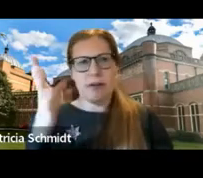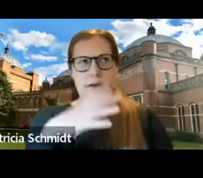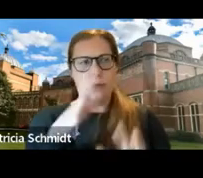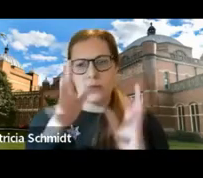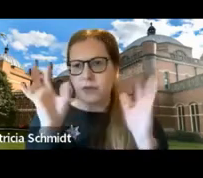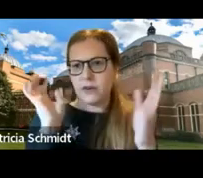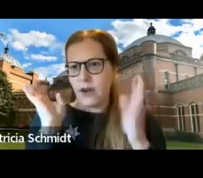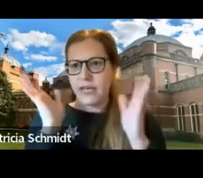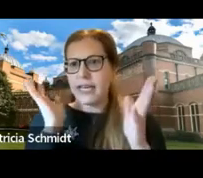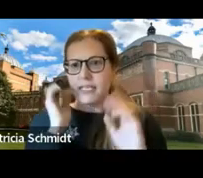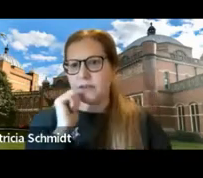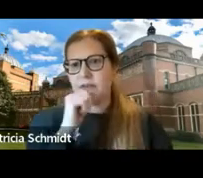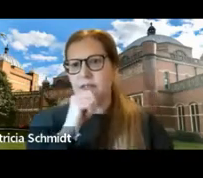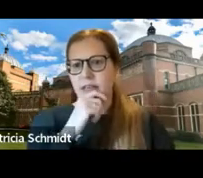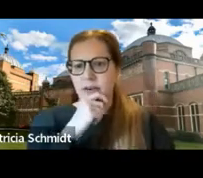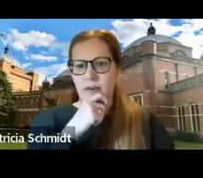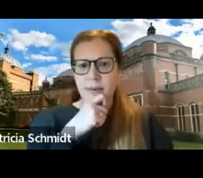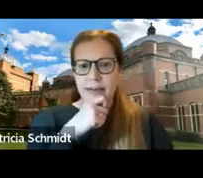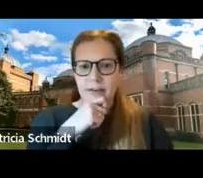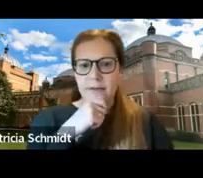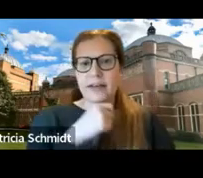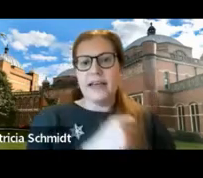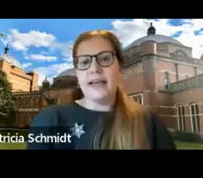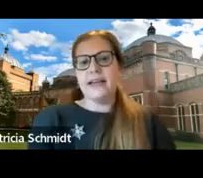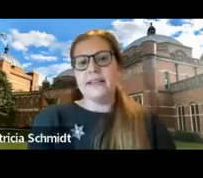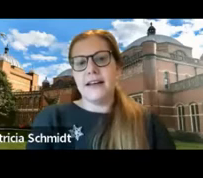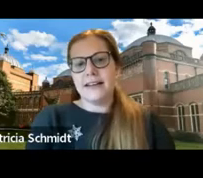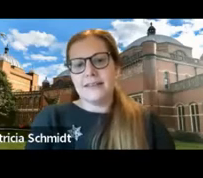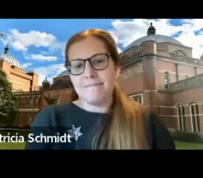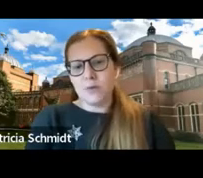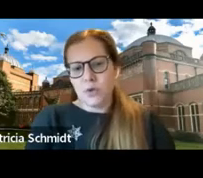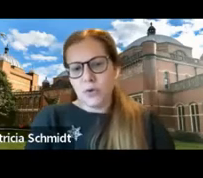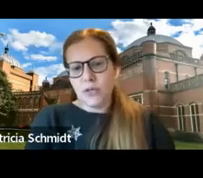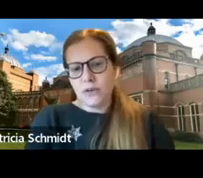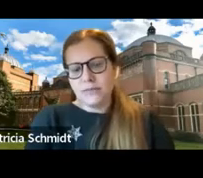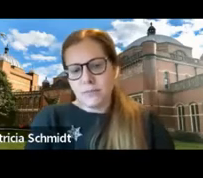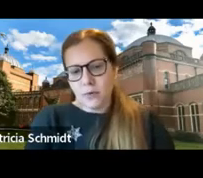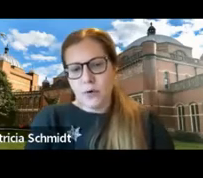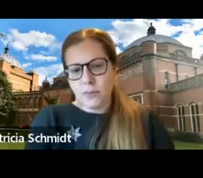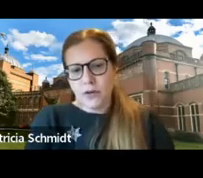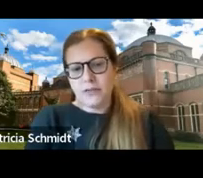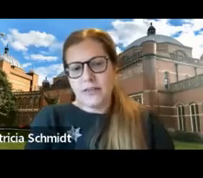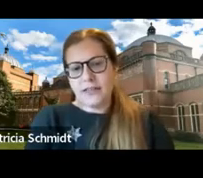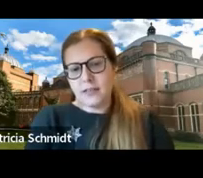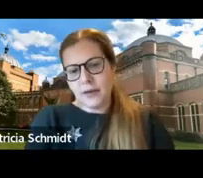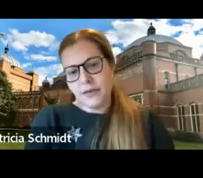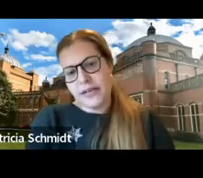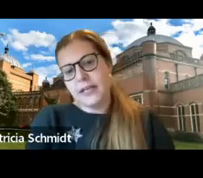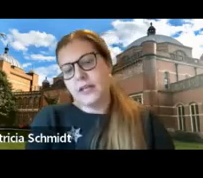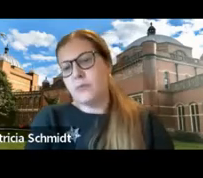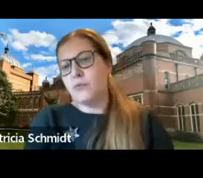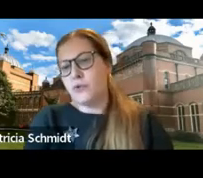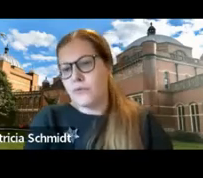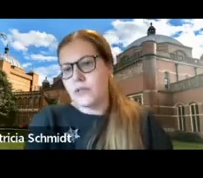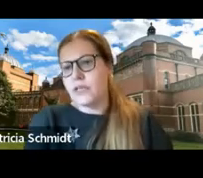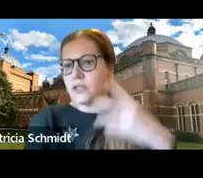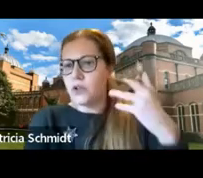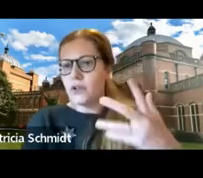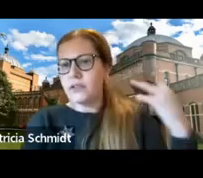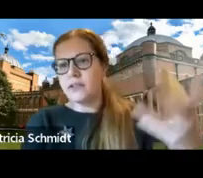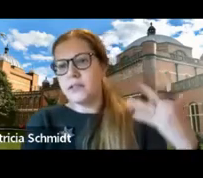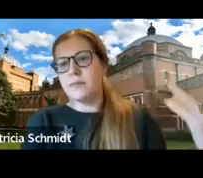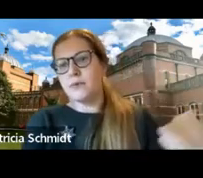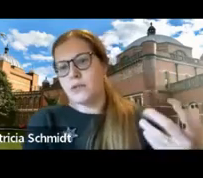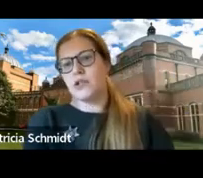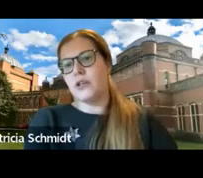that was already observed around 1857, I believe, is that Newtonian, we observed that this perihelion moves. It's